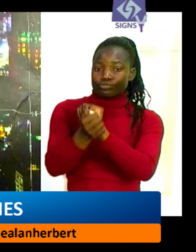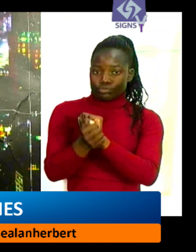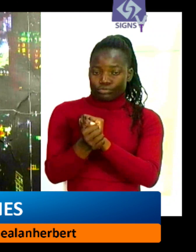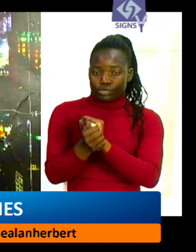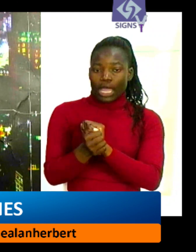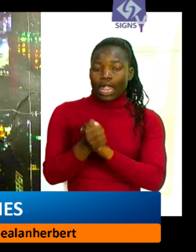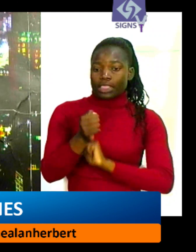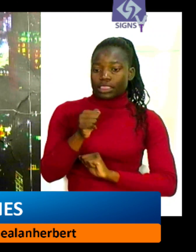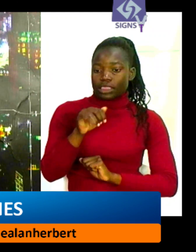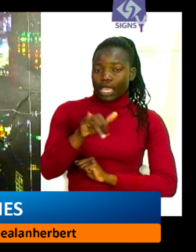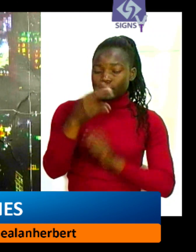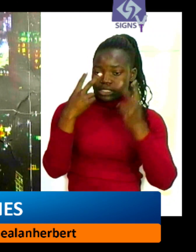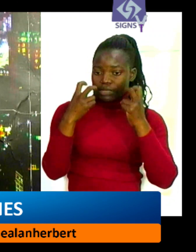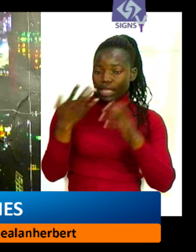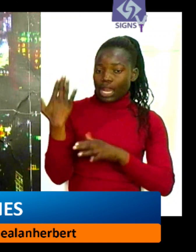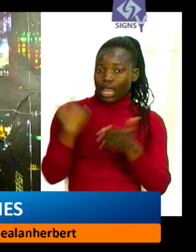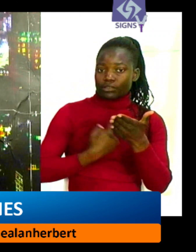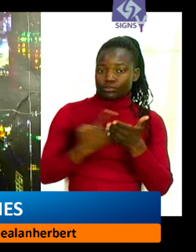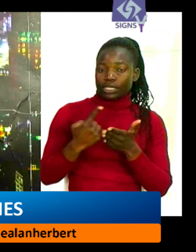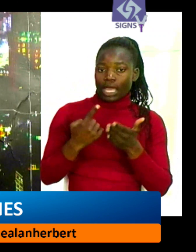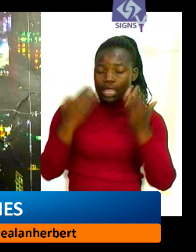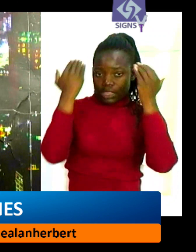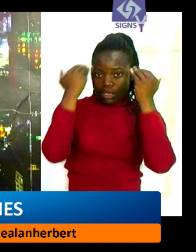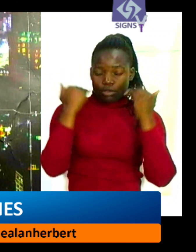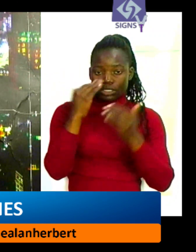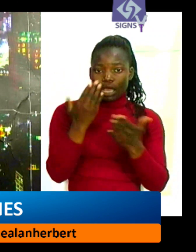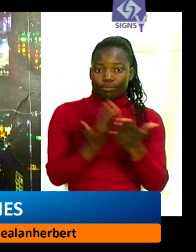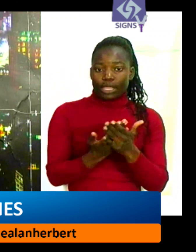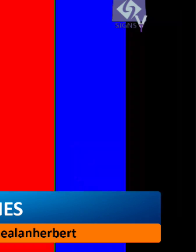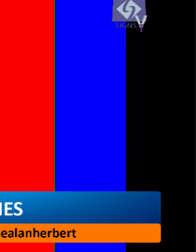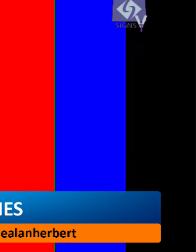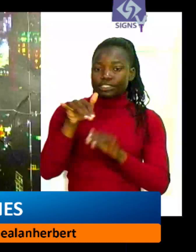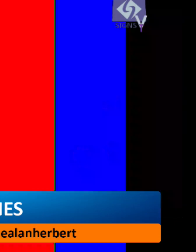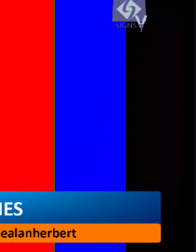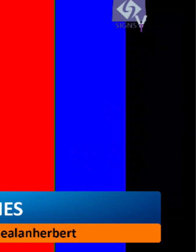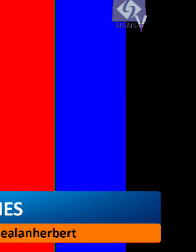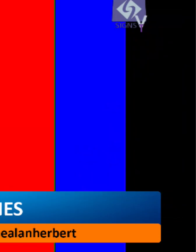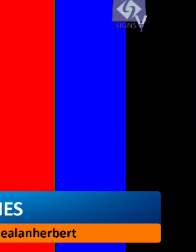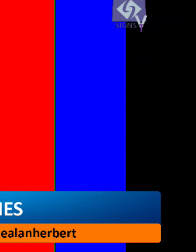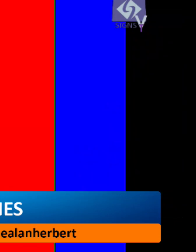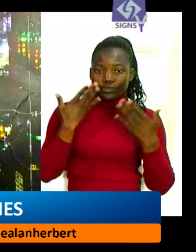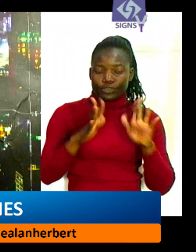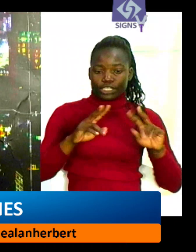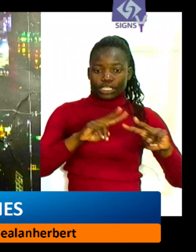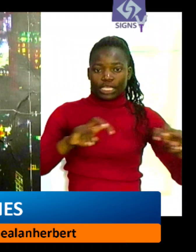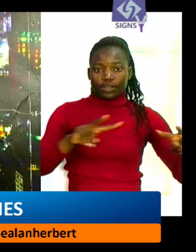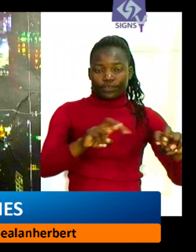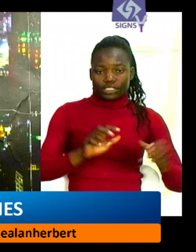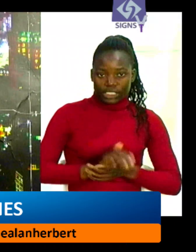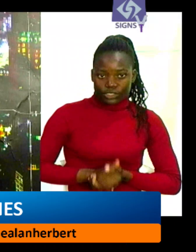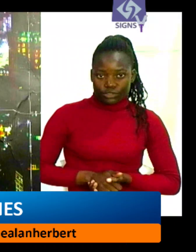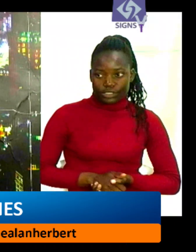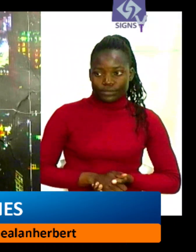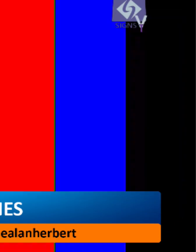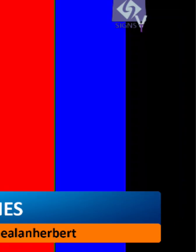or even continue detaining the alleged suspect. Last week, the prosecution applied for her to be detained for 5 days